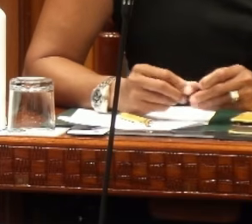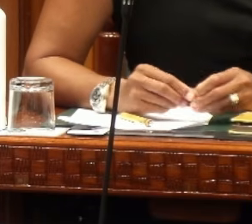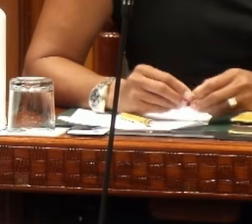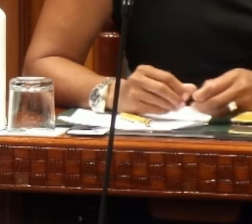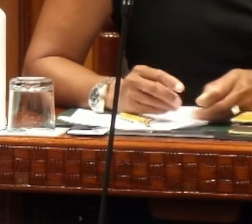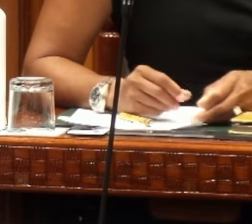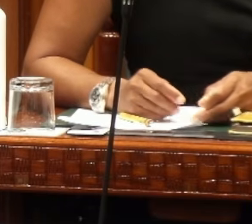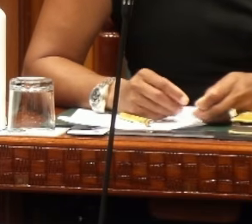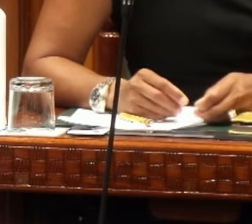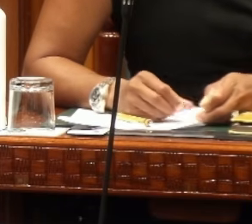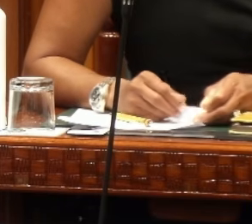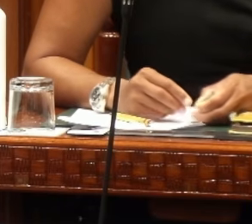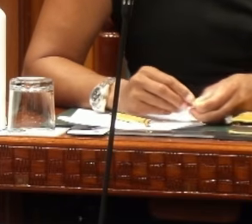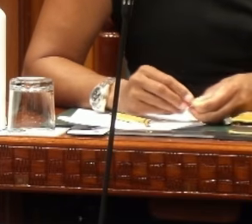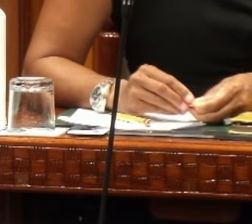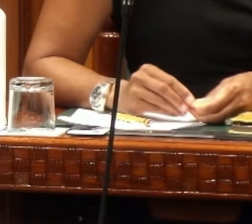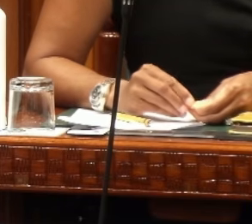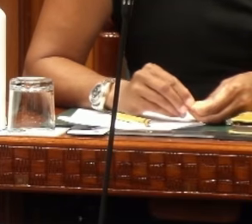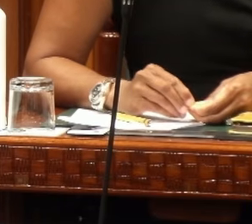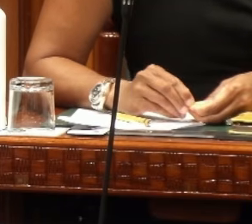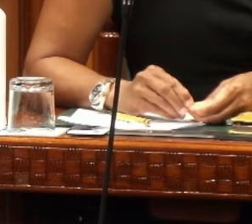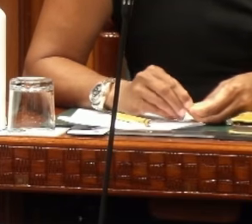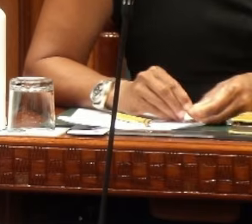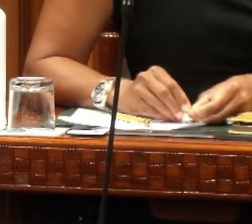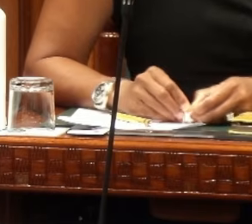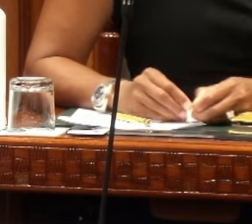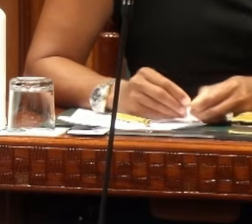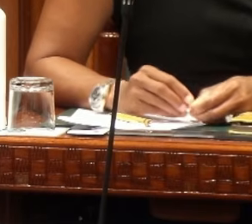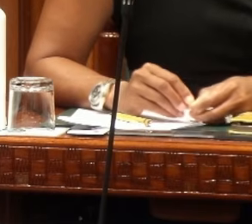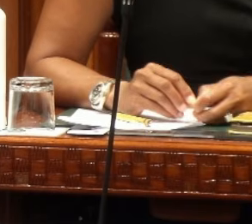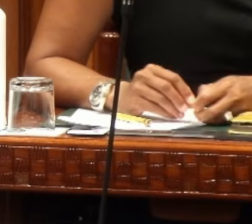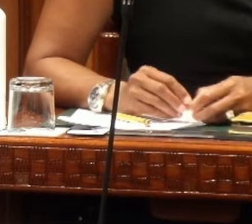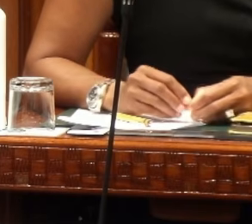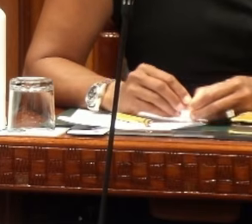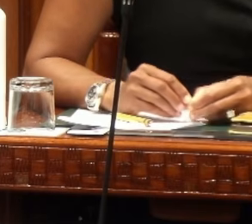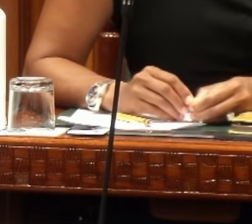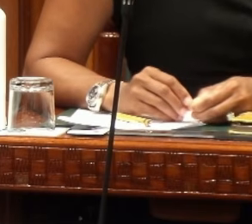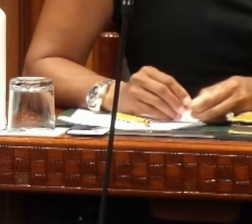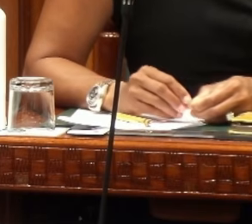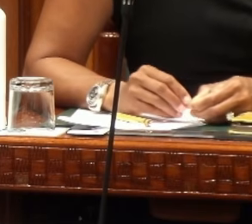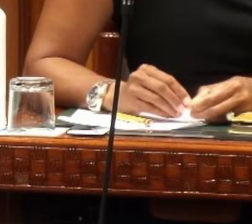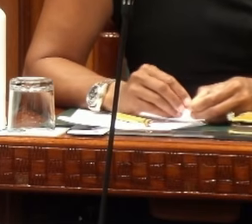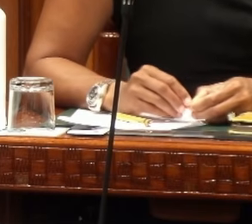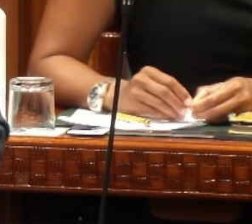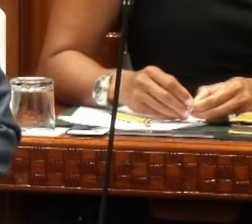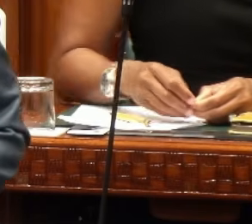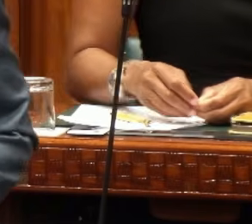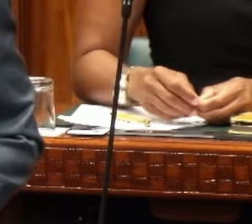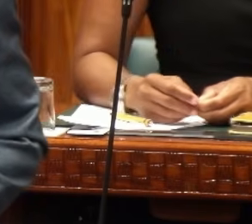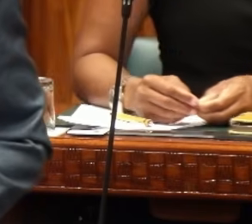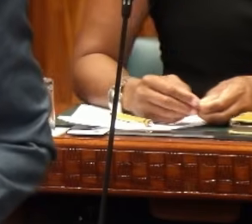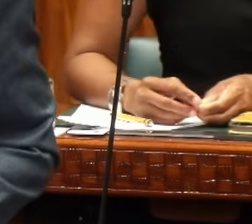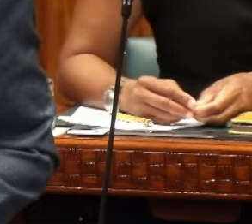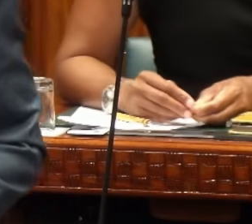The frontline officers are being equipped with new state-of-the-art tools to carry out their duties more effectively. Regionally, we've led the way in